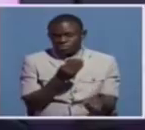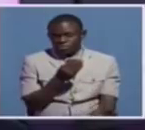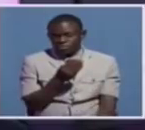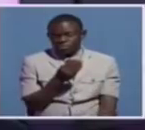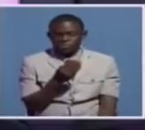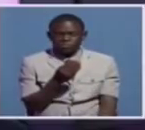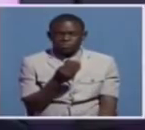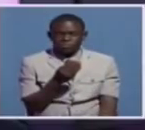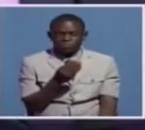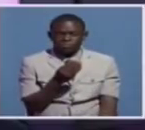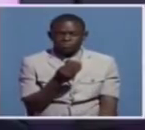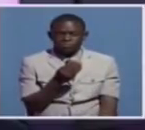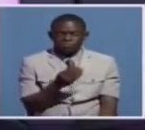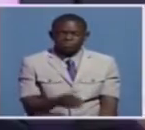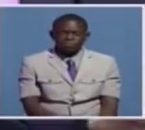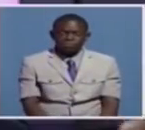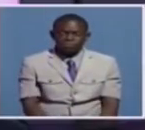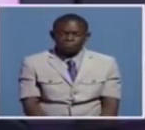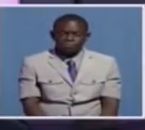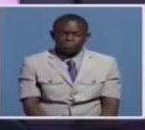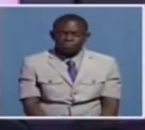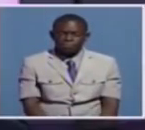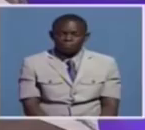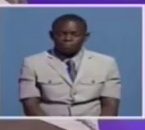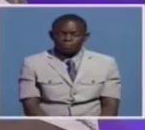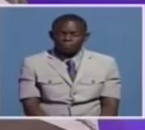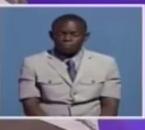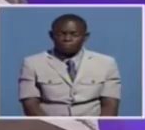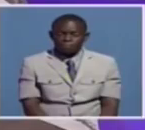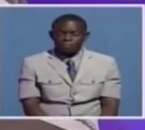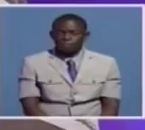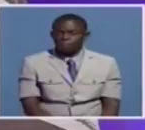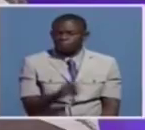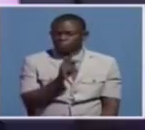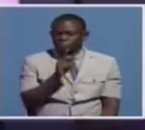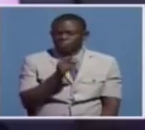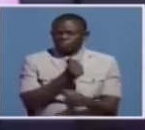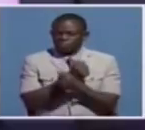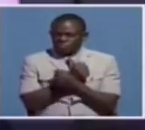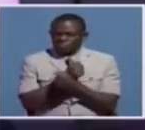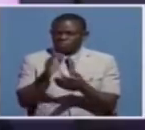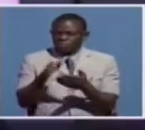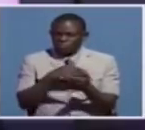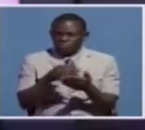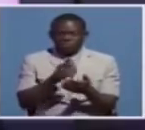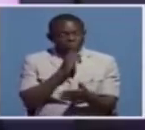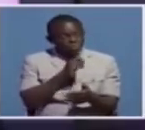us. Yes. Or at least taught me, I should say. He loves singing. Has anybody of you in the family